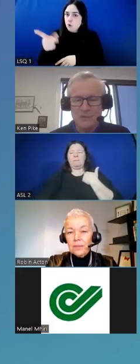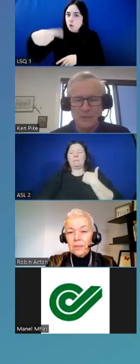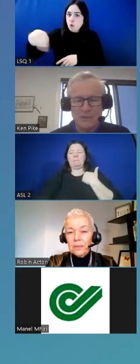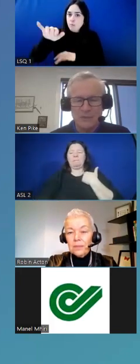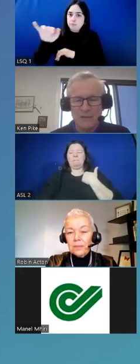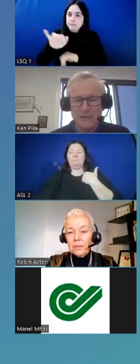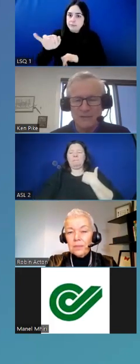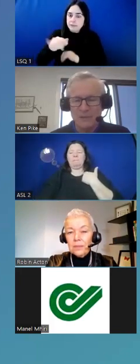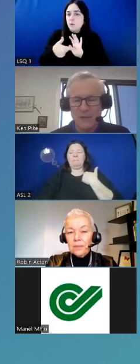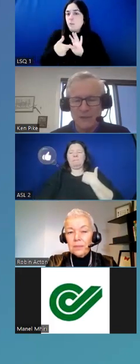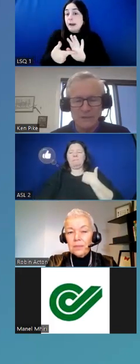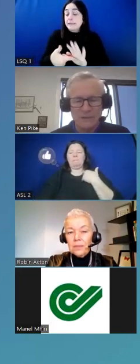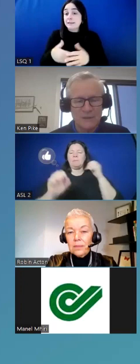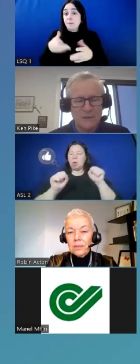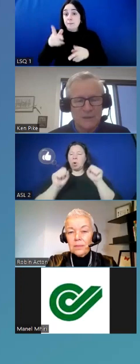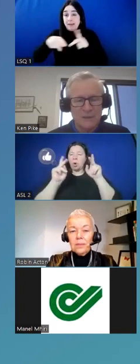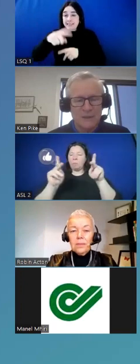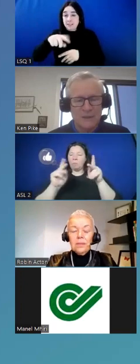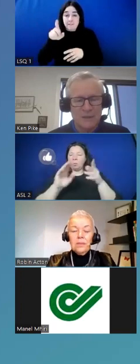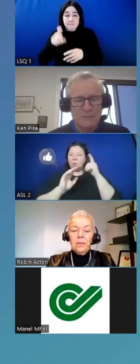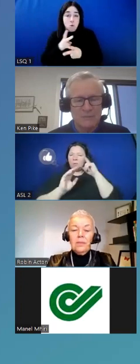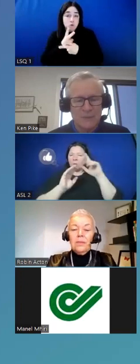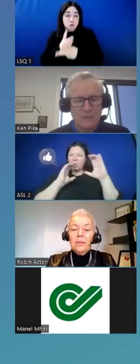opportunities to communicate if they're not